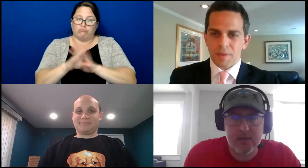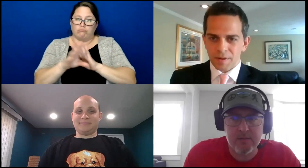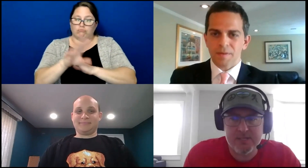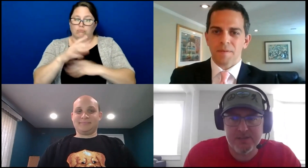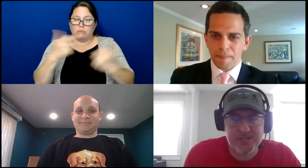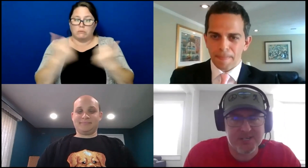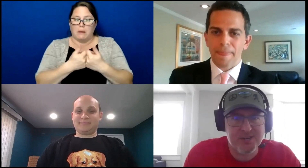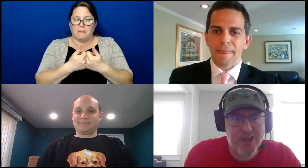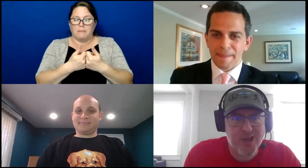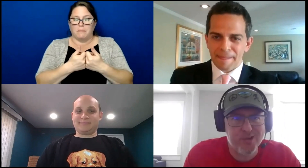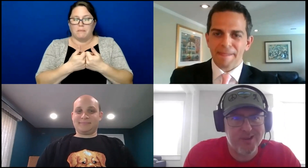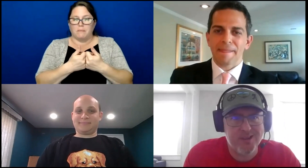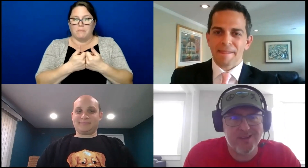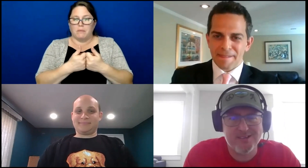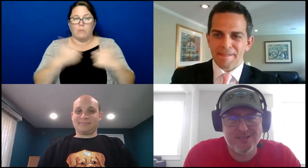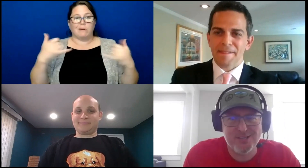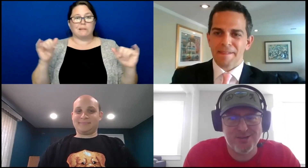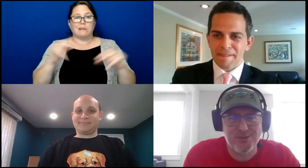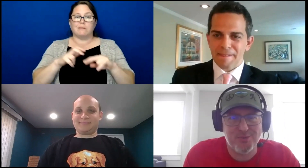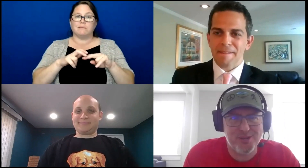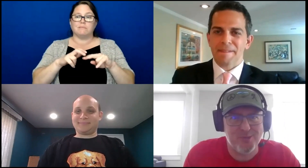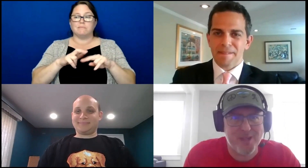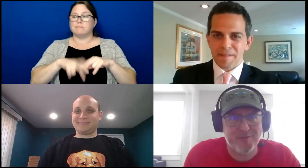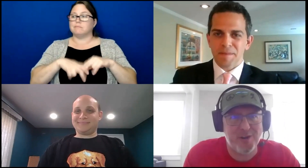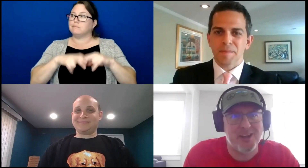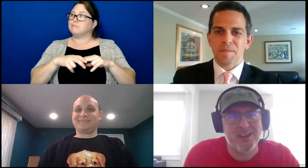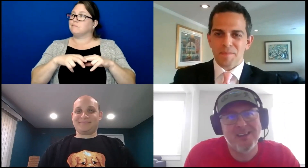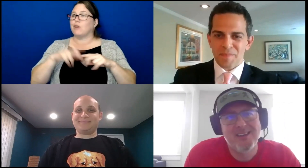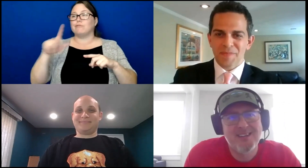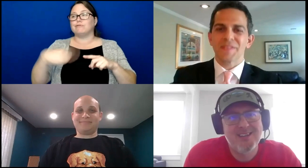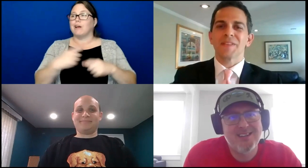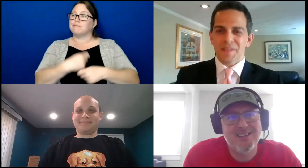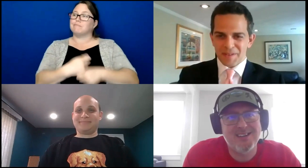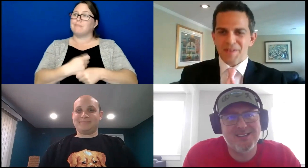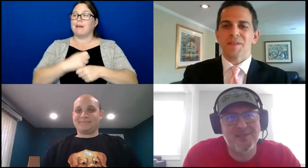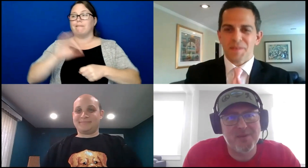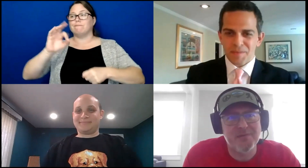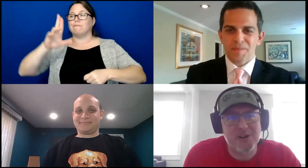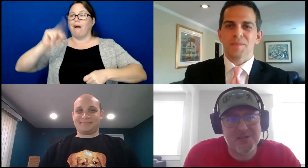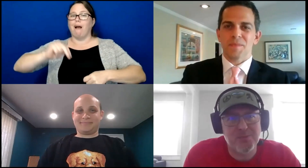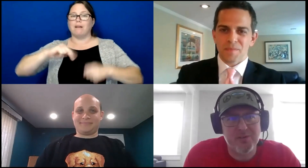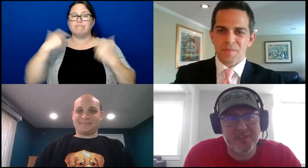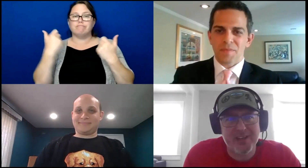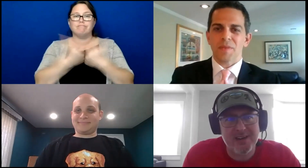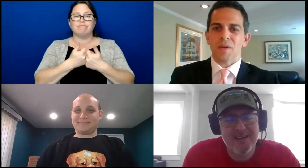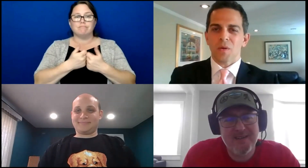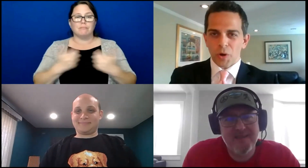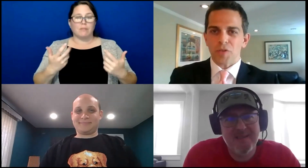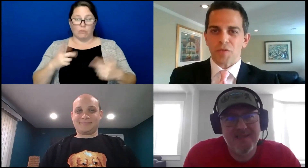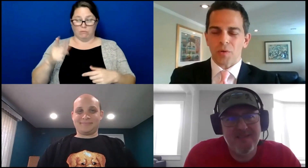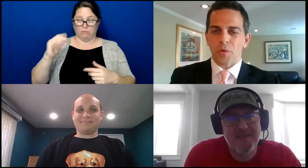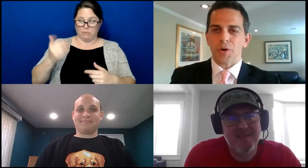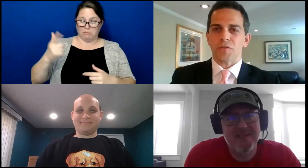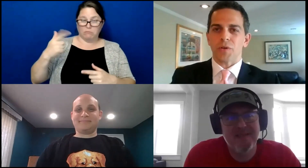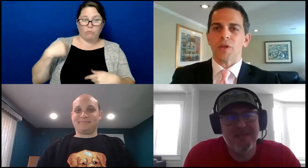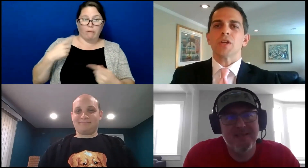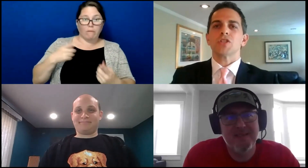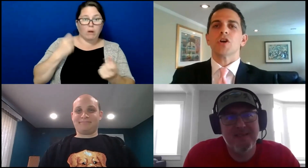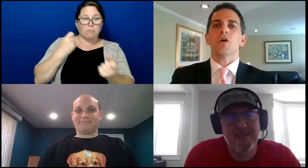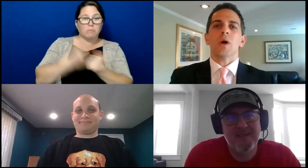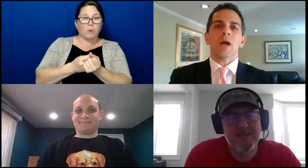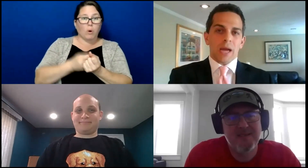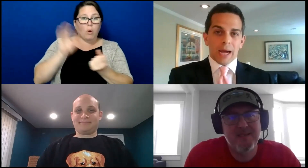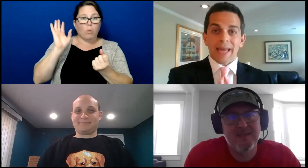We still get to sit around and just do what we do, make fun. So they've been very supportive in that. Wonderful,